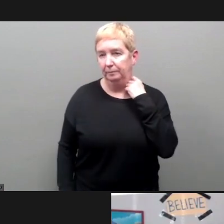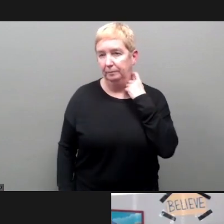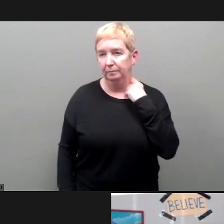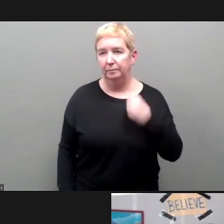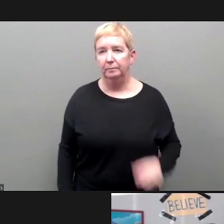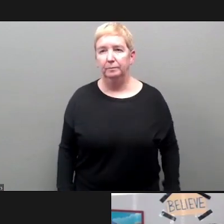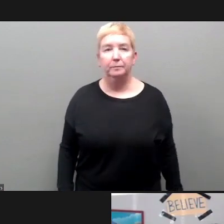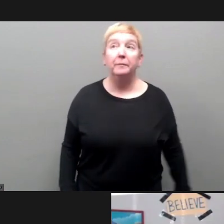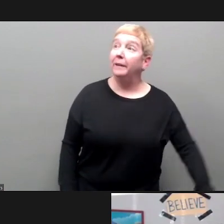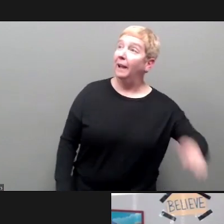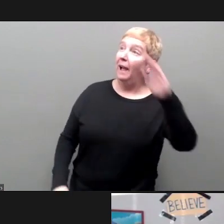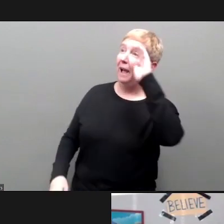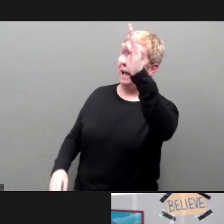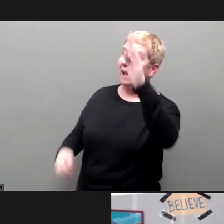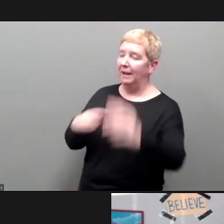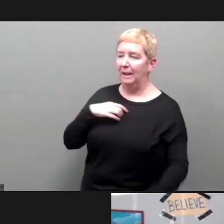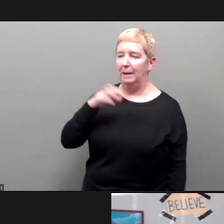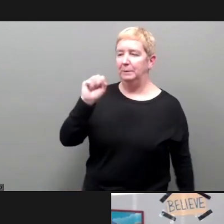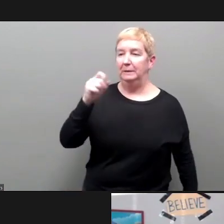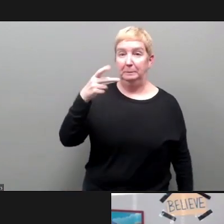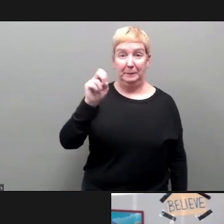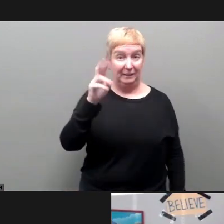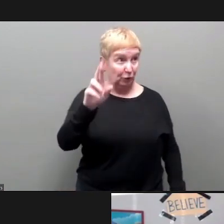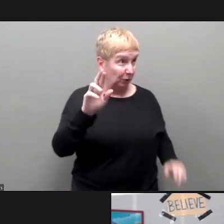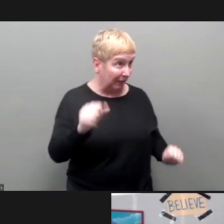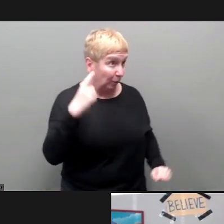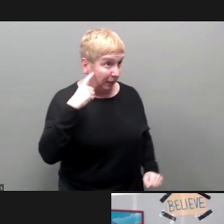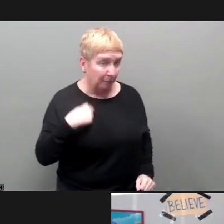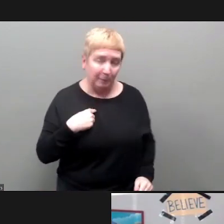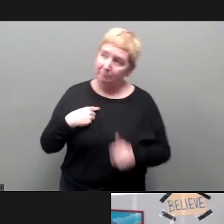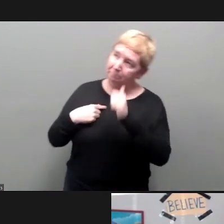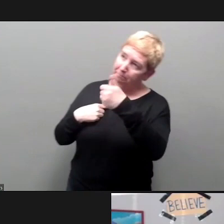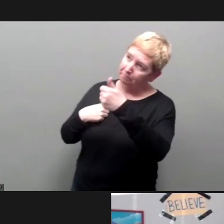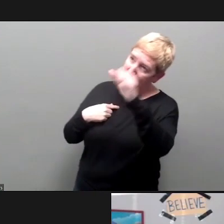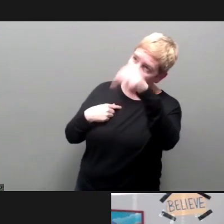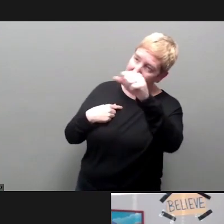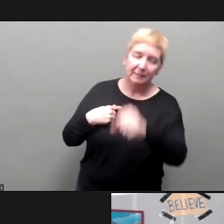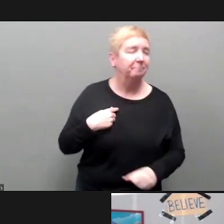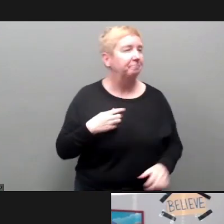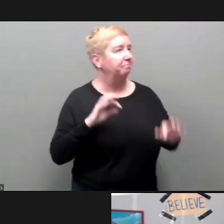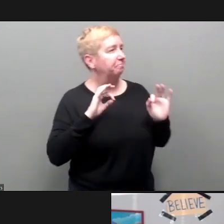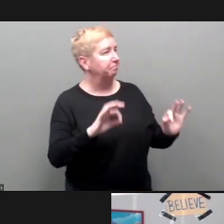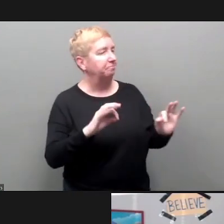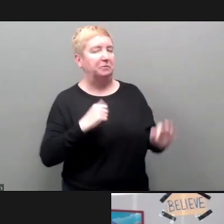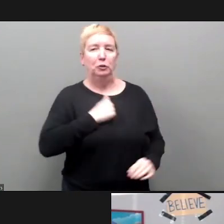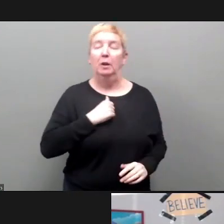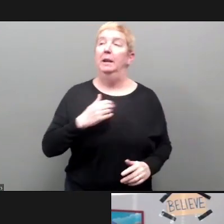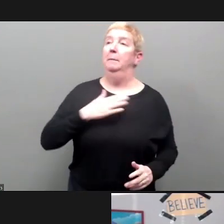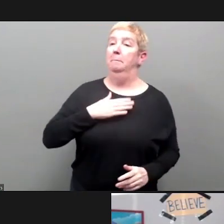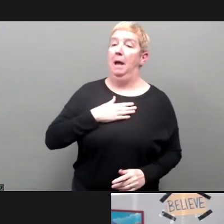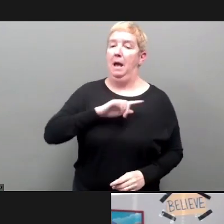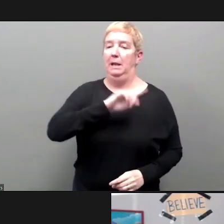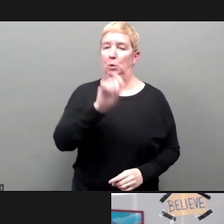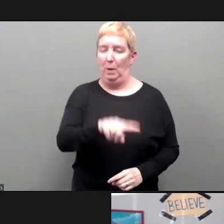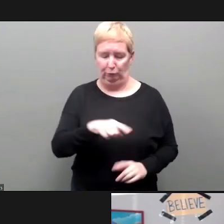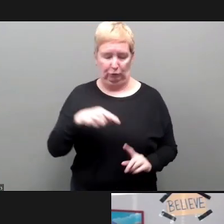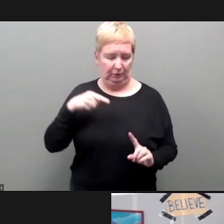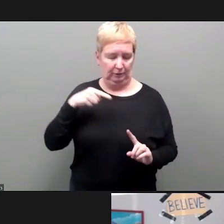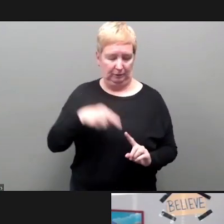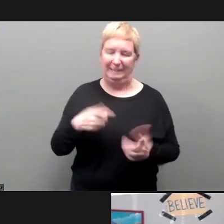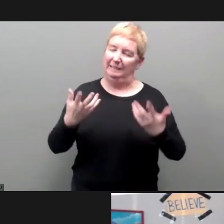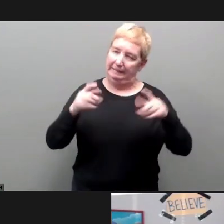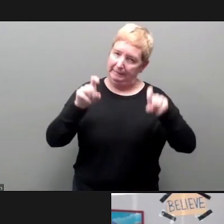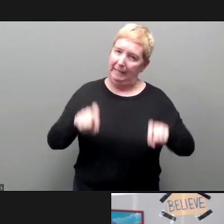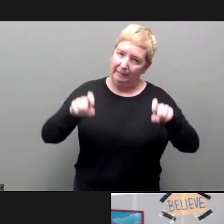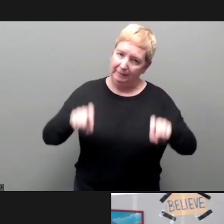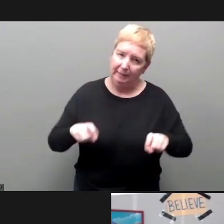Hi, this is Spencer Schott. Can everyone hear me now? Yes, sir. Perfect. Sorry about that. My question goes back to testing. I